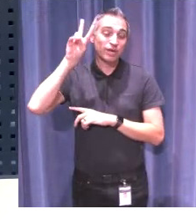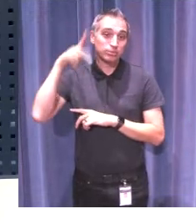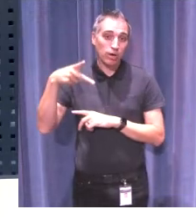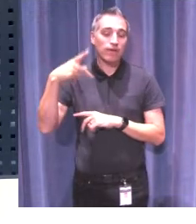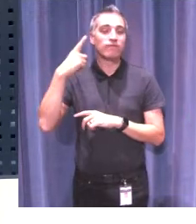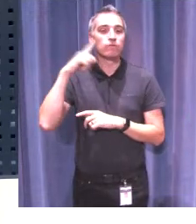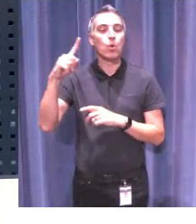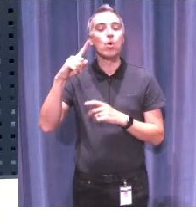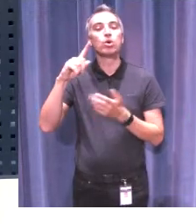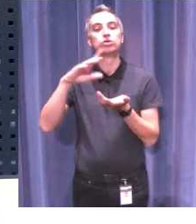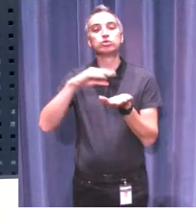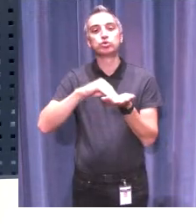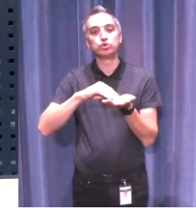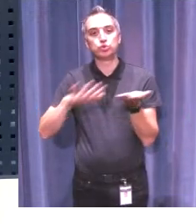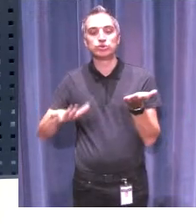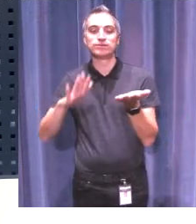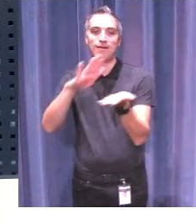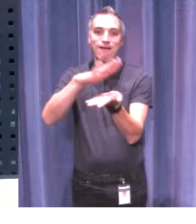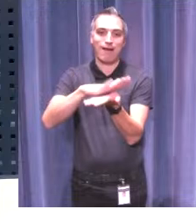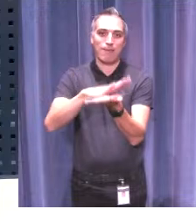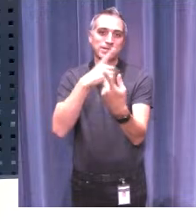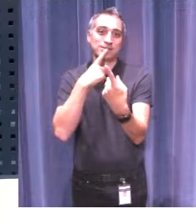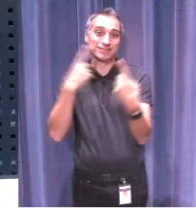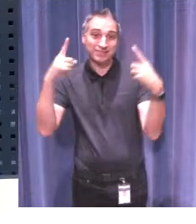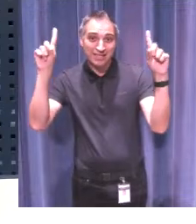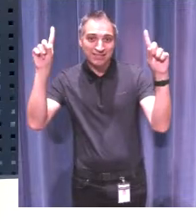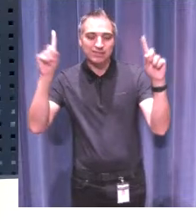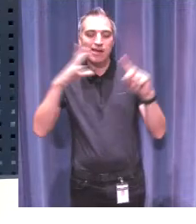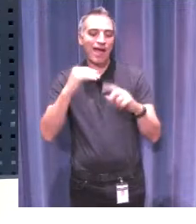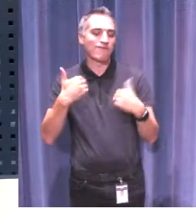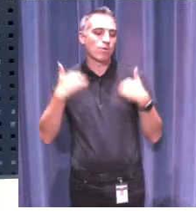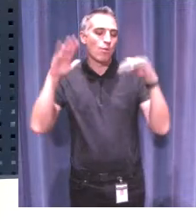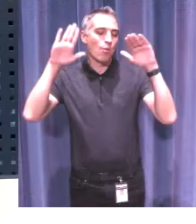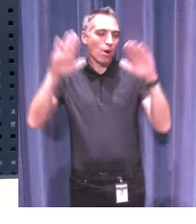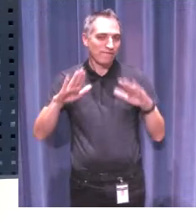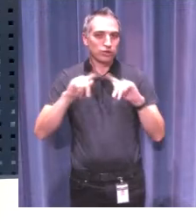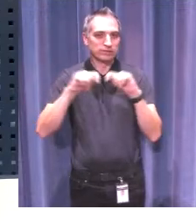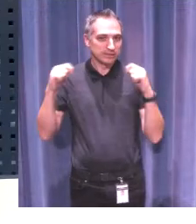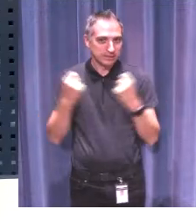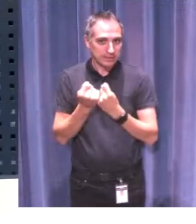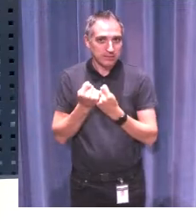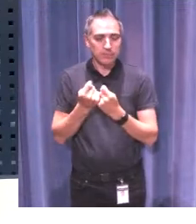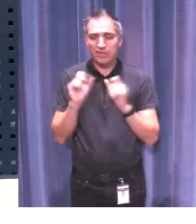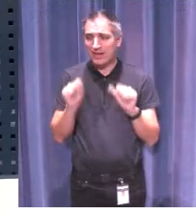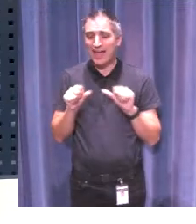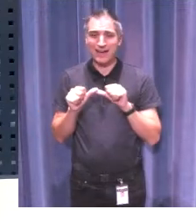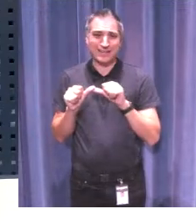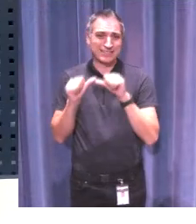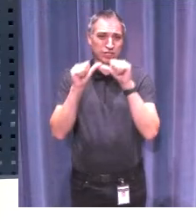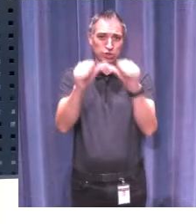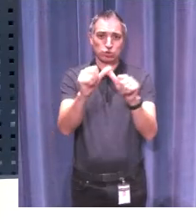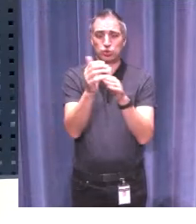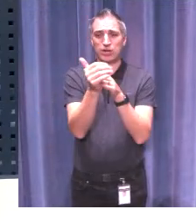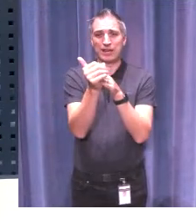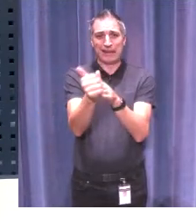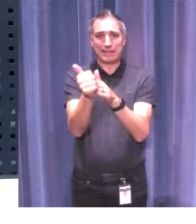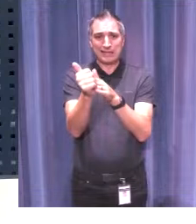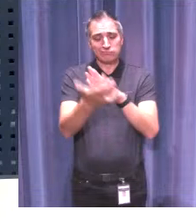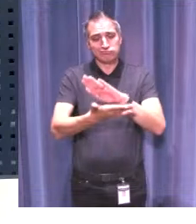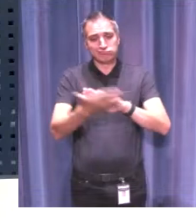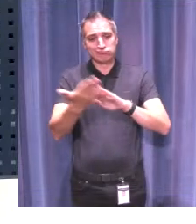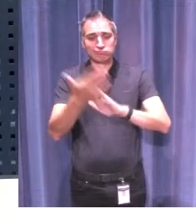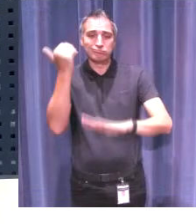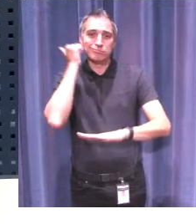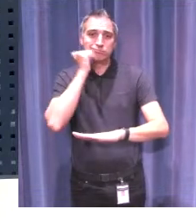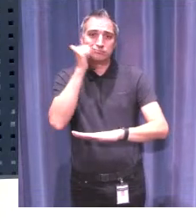academic success and have a wonderful team that can continue to lead the day-to-day operations of the